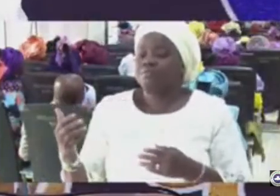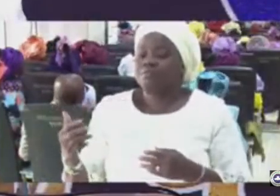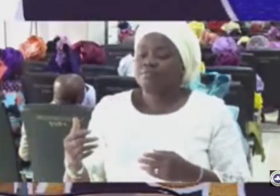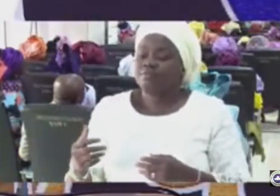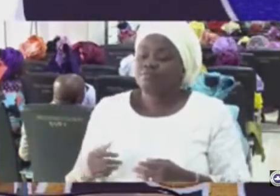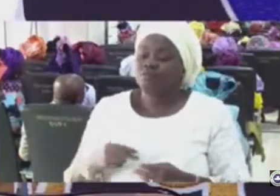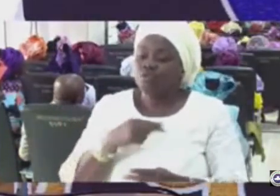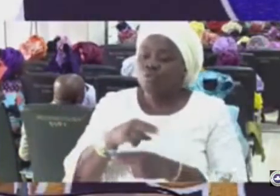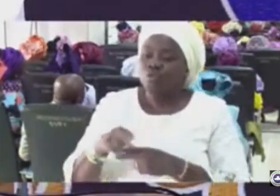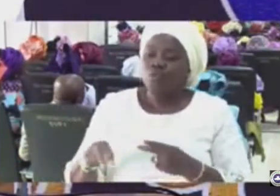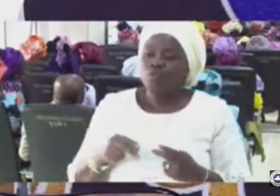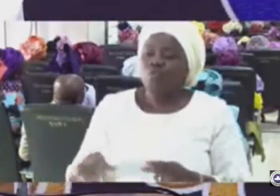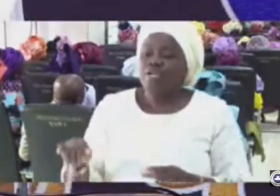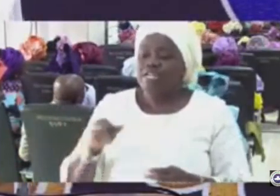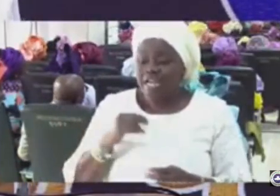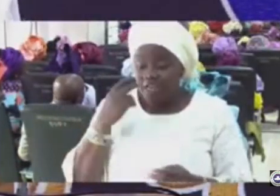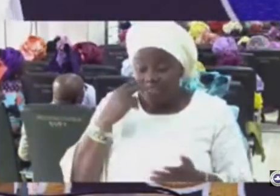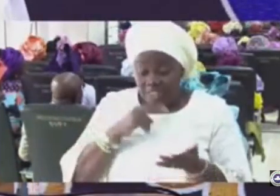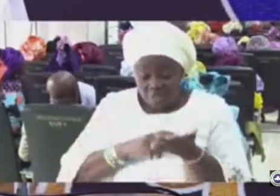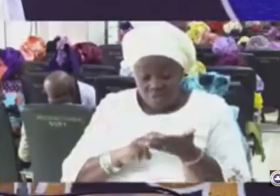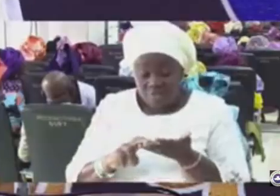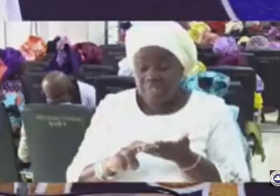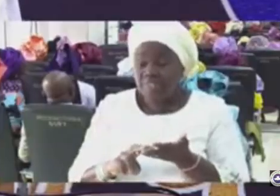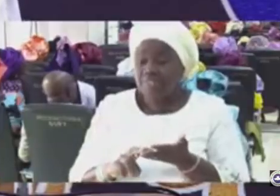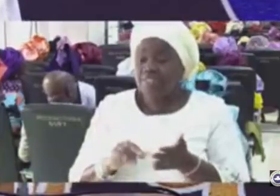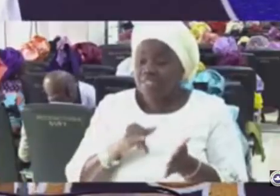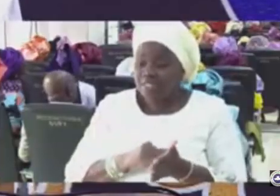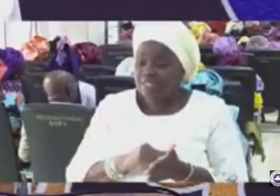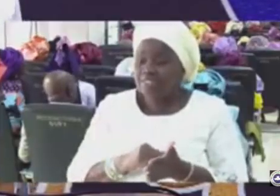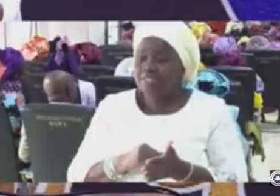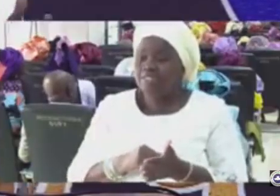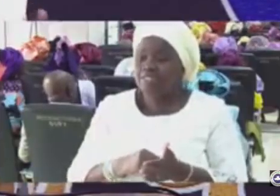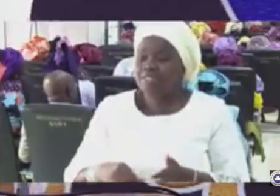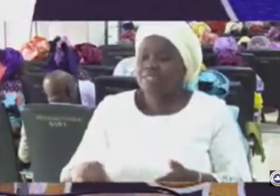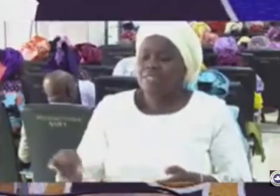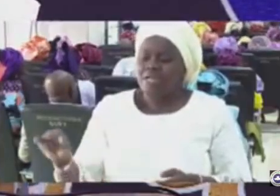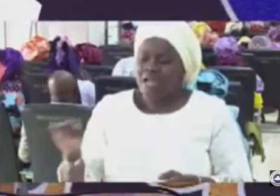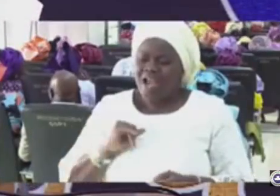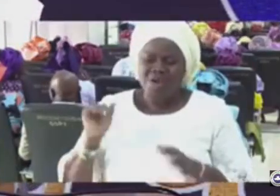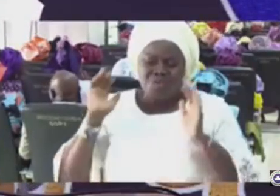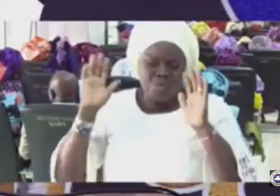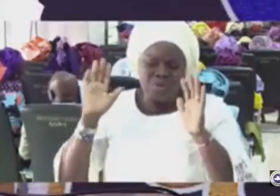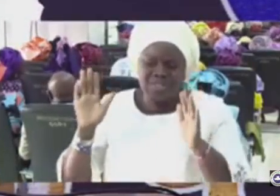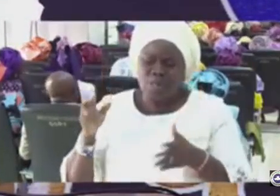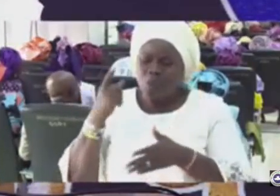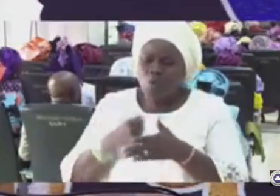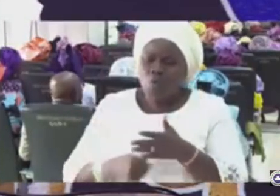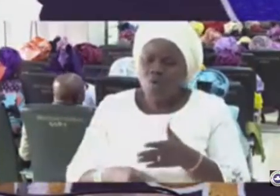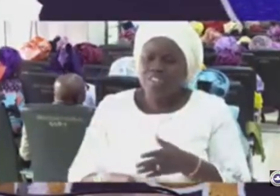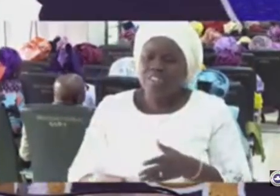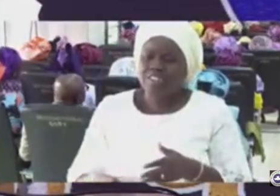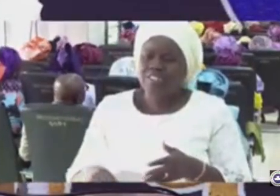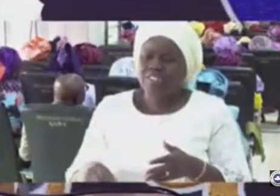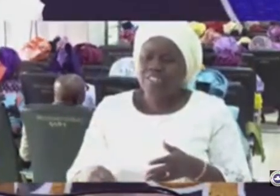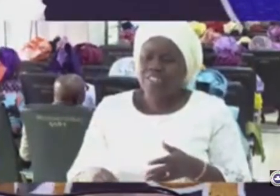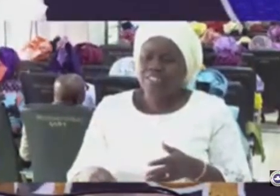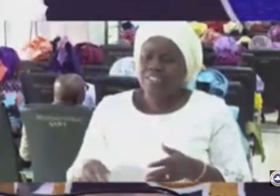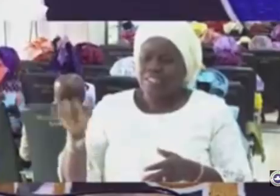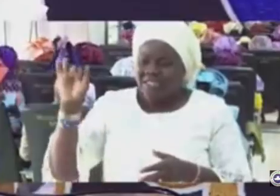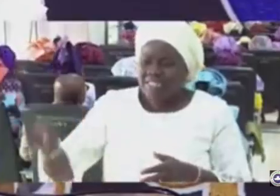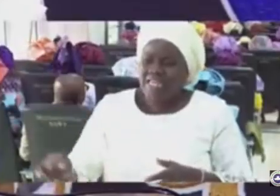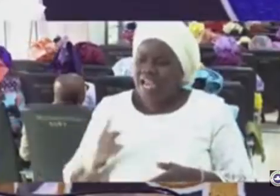what exactly does that mean? The Lord showed me that for the woman with the issue of blood, in Mark